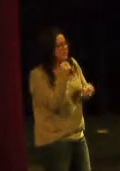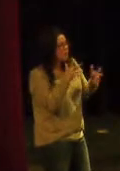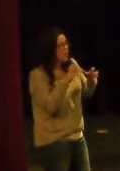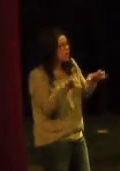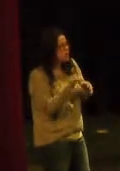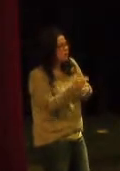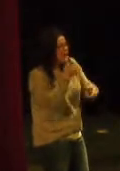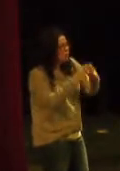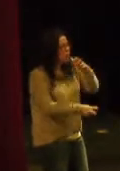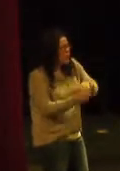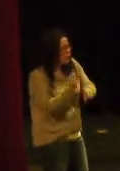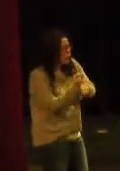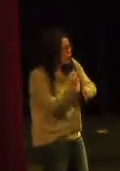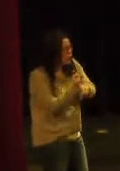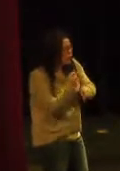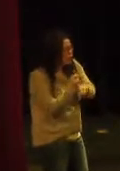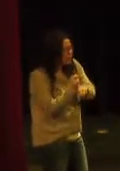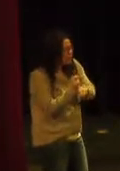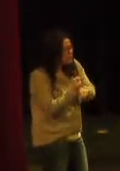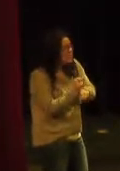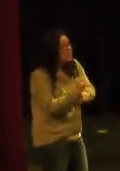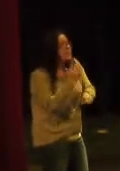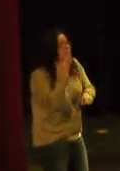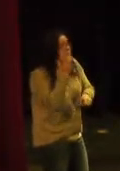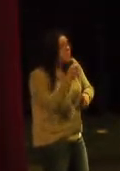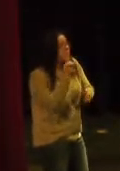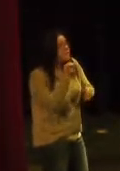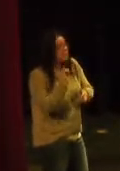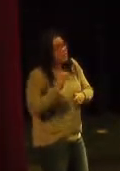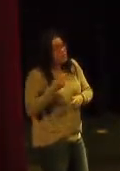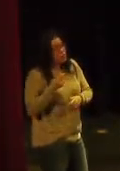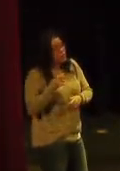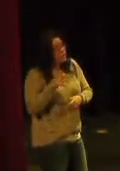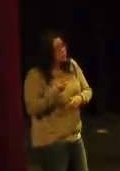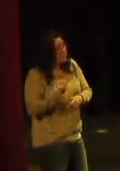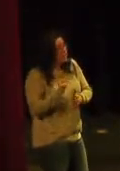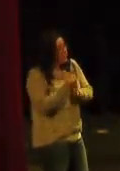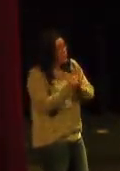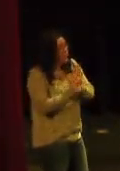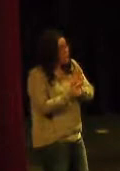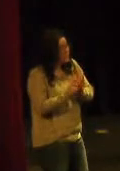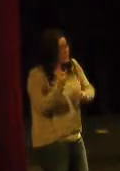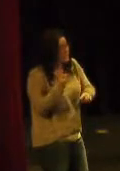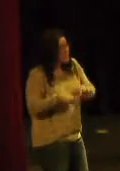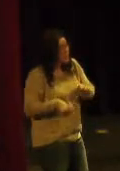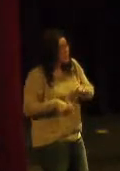work. And because of immigration laws, they couldn't get